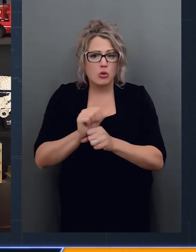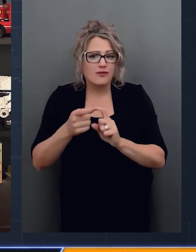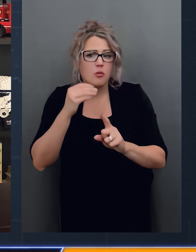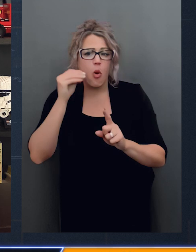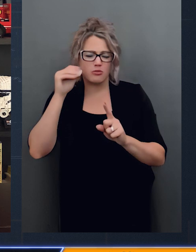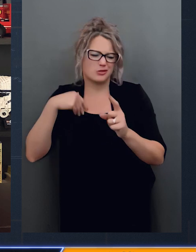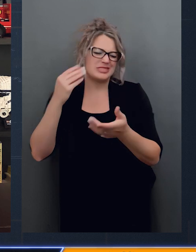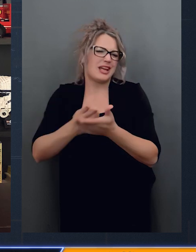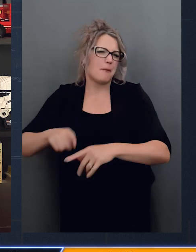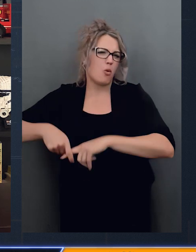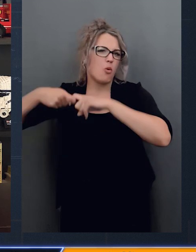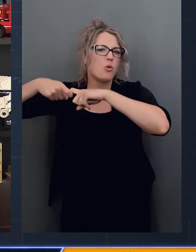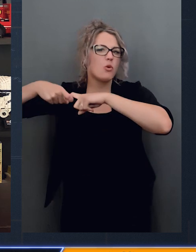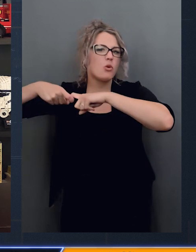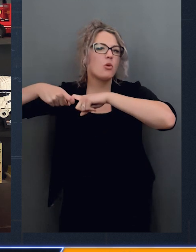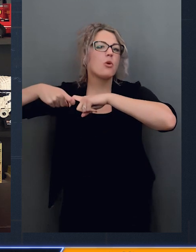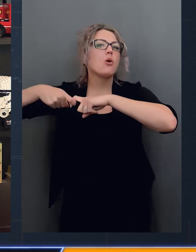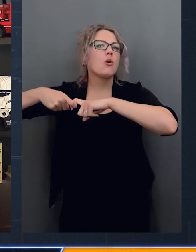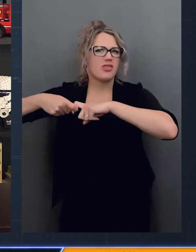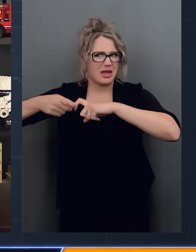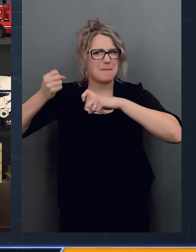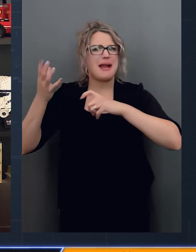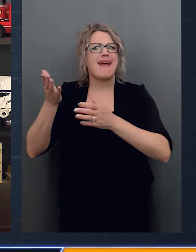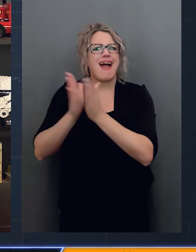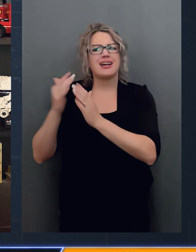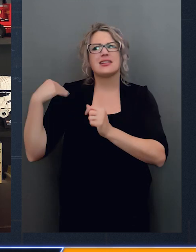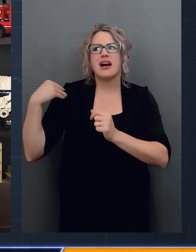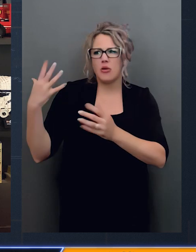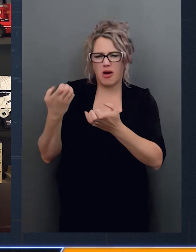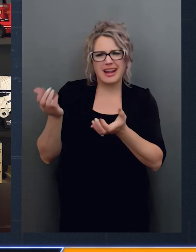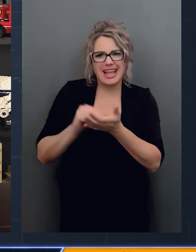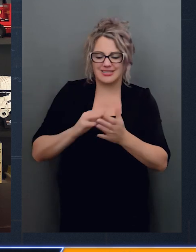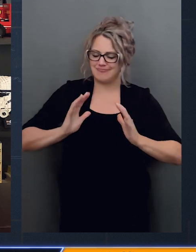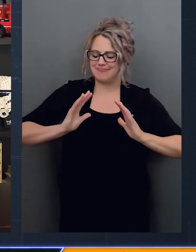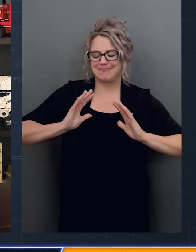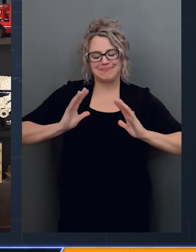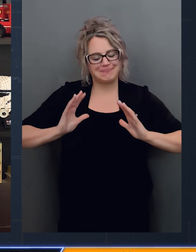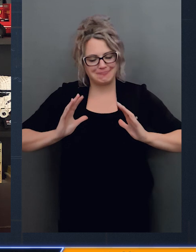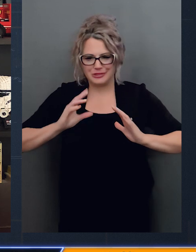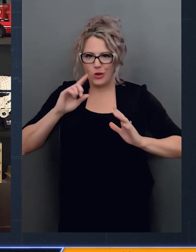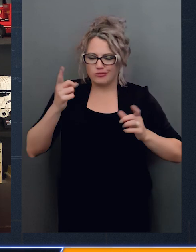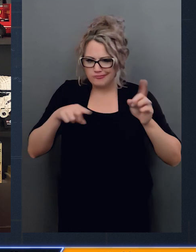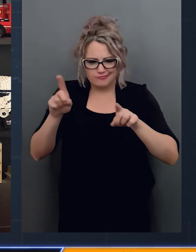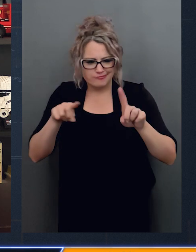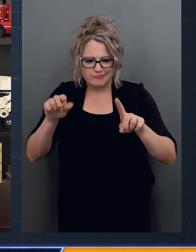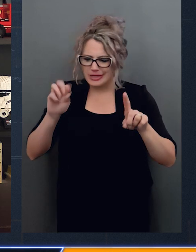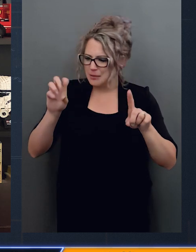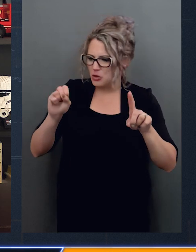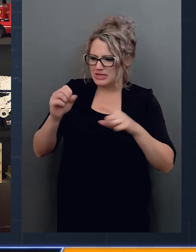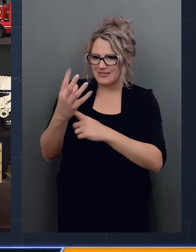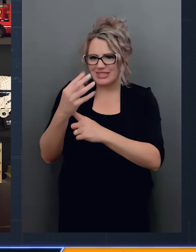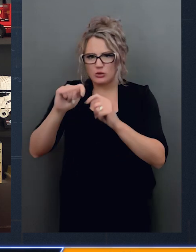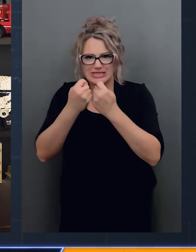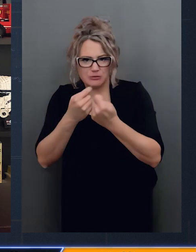started working from home and we discontinued the show for a bit, started to get a lot of requests to bring it back to life. Worked with my colleagues on the AWS